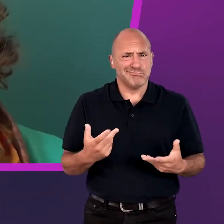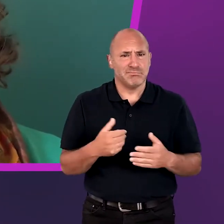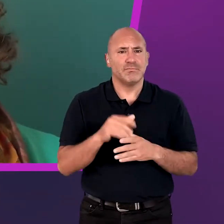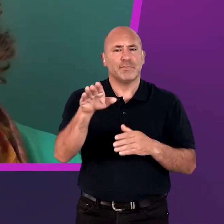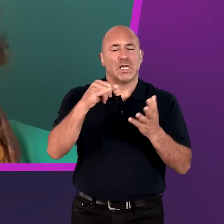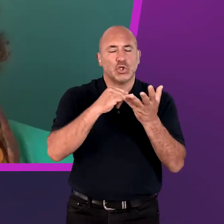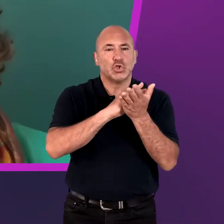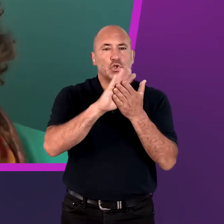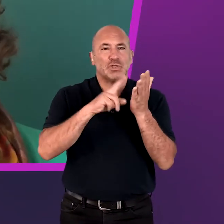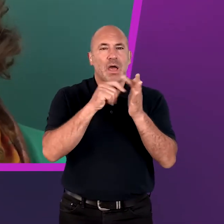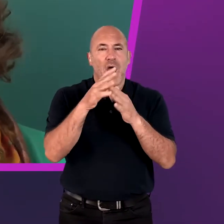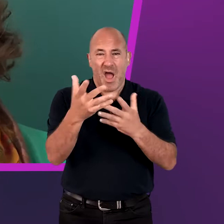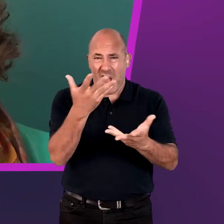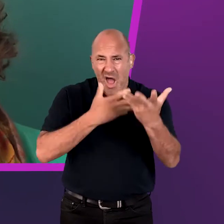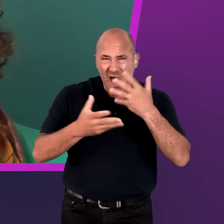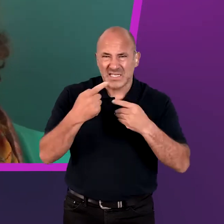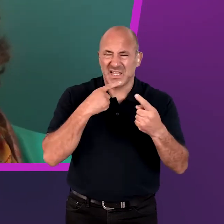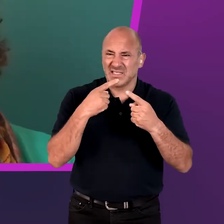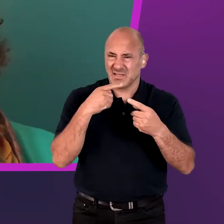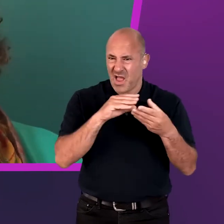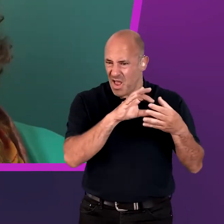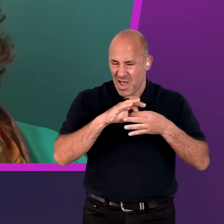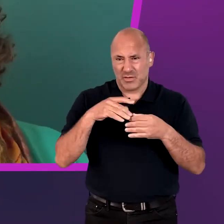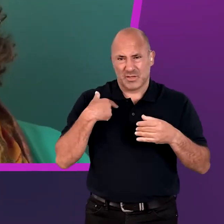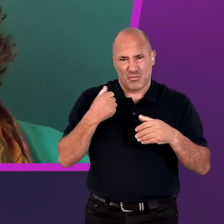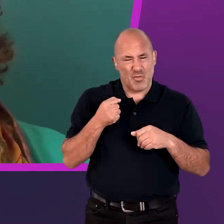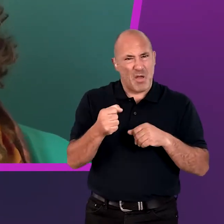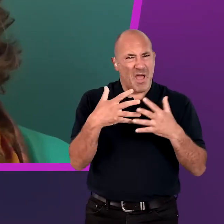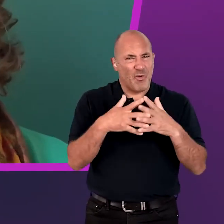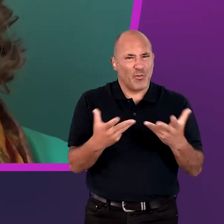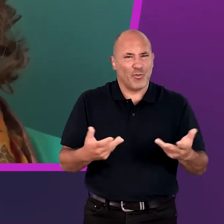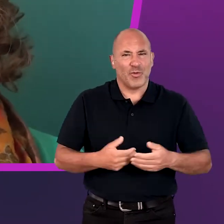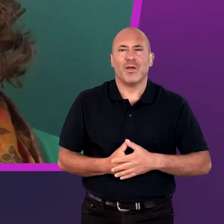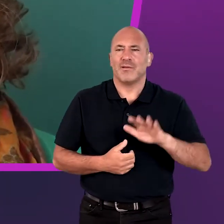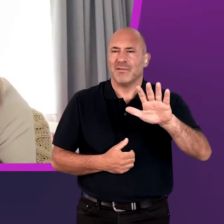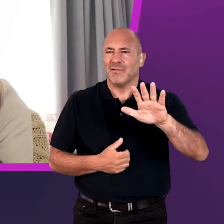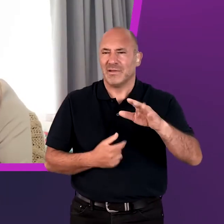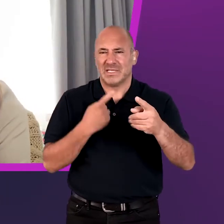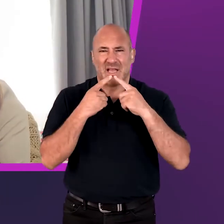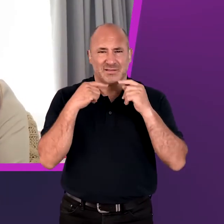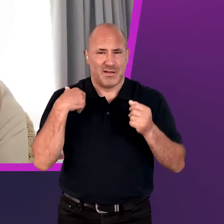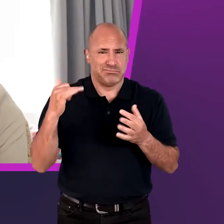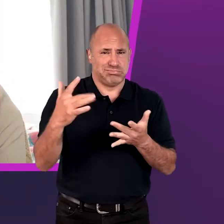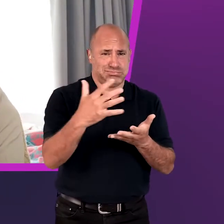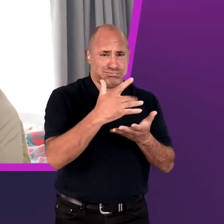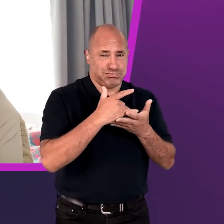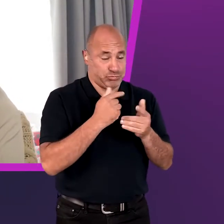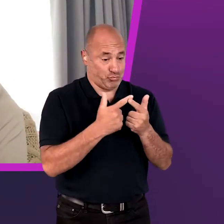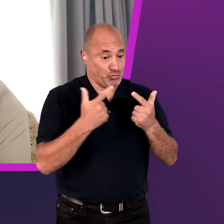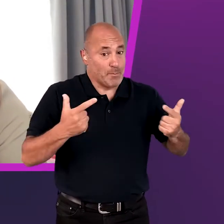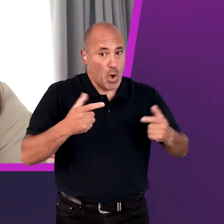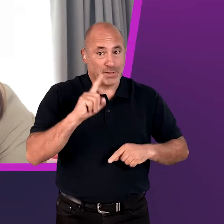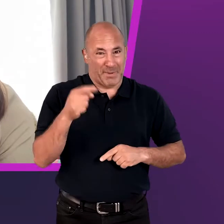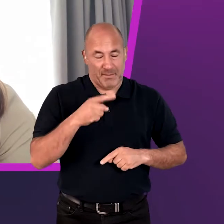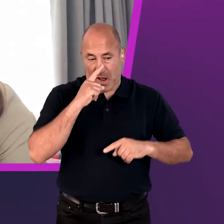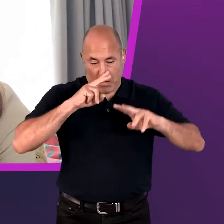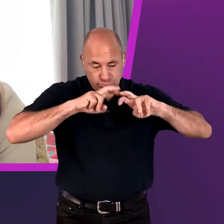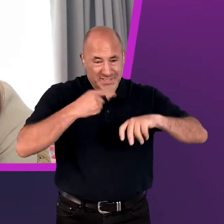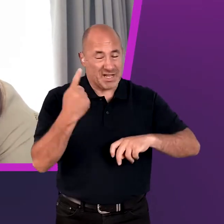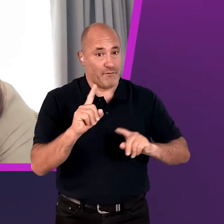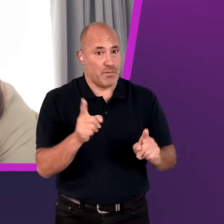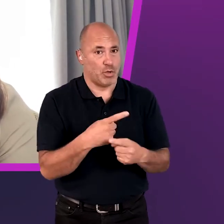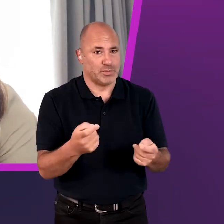data. Sneha, can you tell us how this data is helping us fix the railway? Yes, we do collect a lot of data, far too much